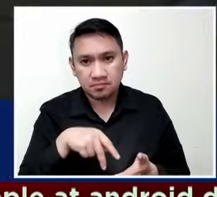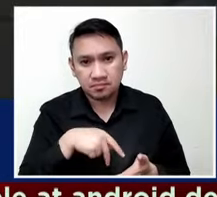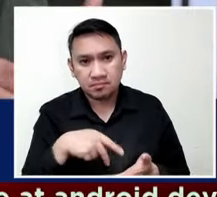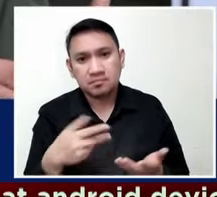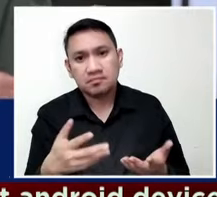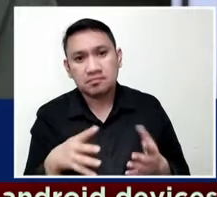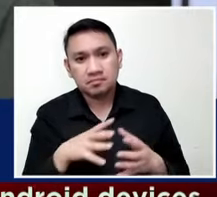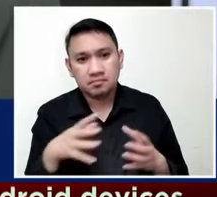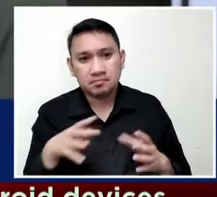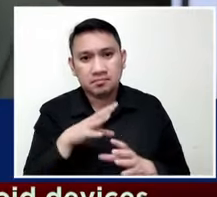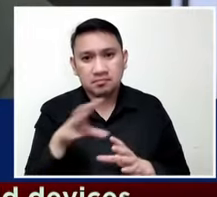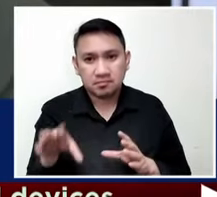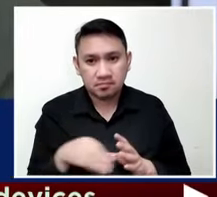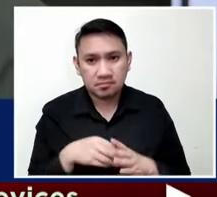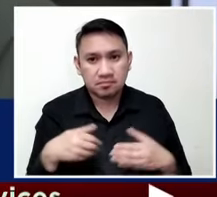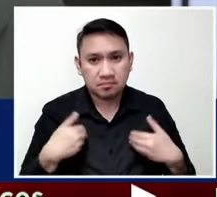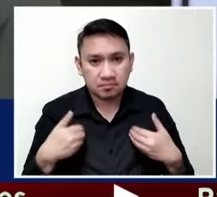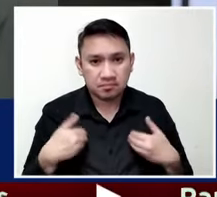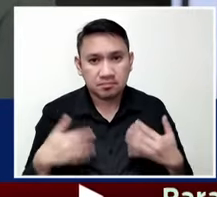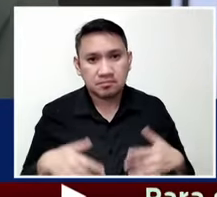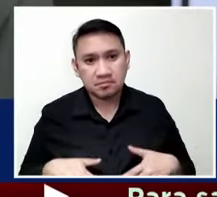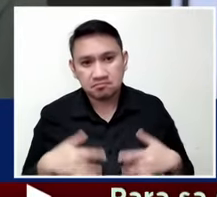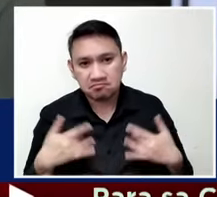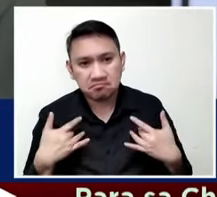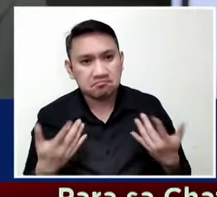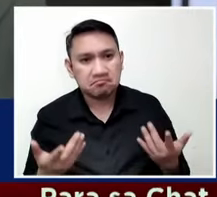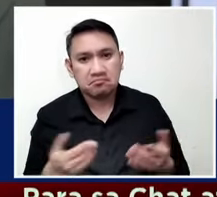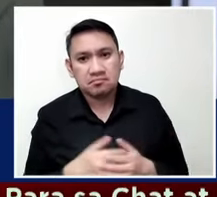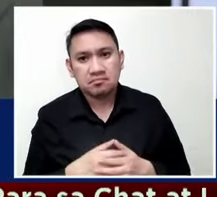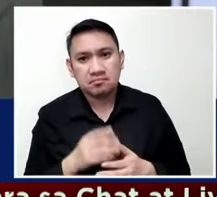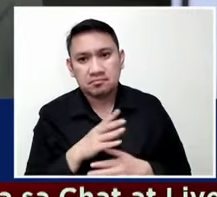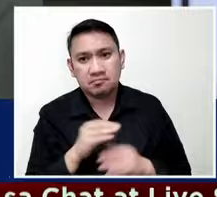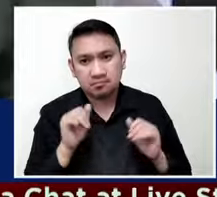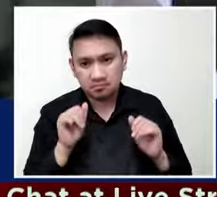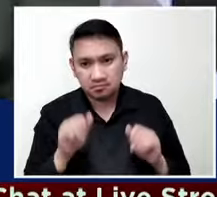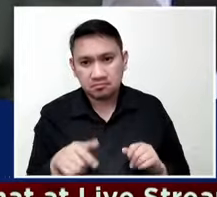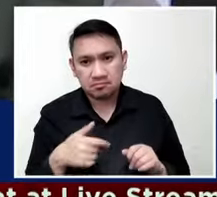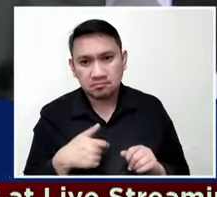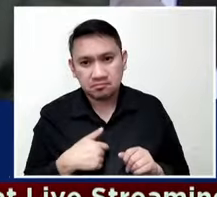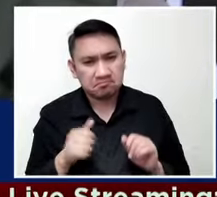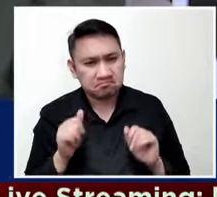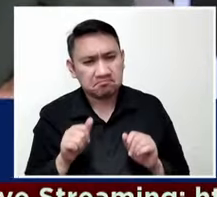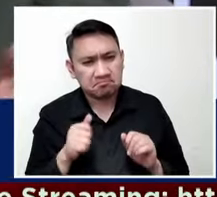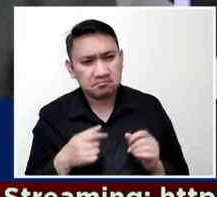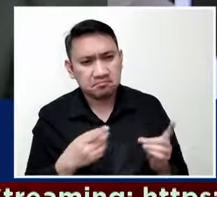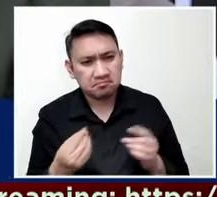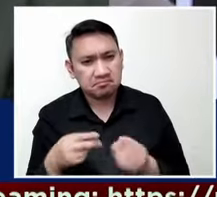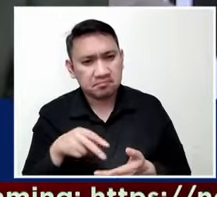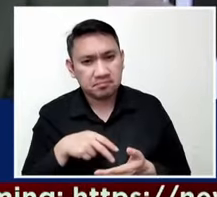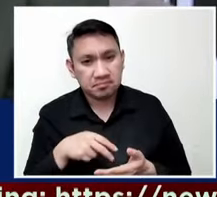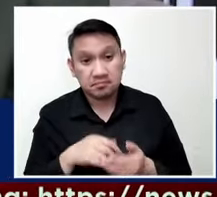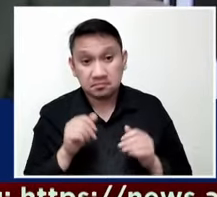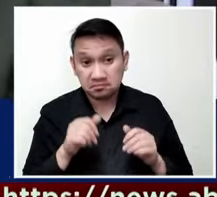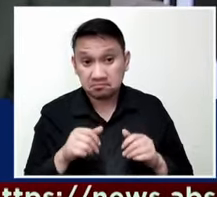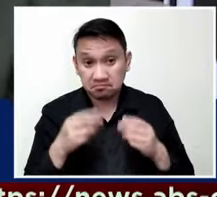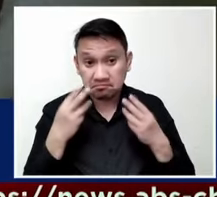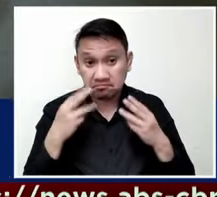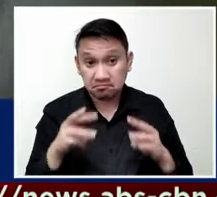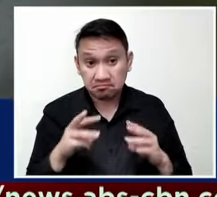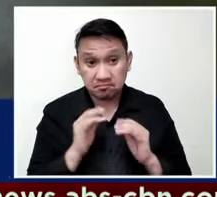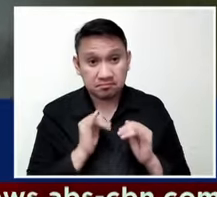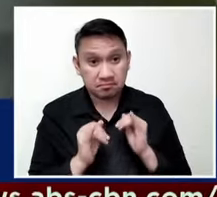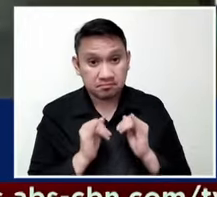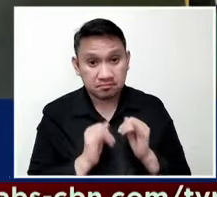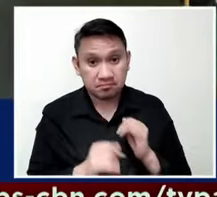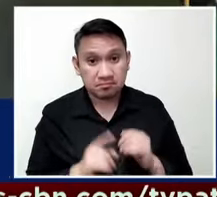much a part of young people's lives, I think something can definitely be done. I mean, mapapanood ang buong panayam kay Gary Valenciano